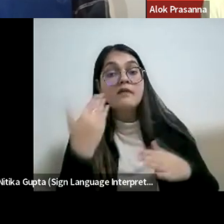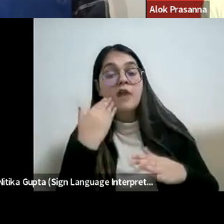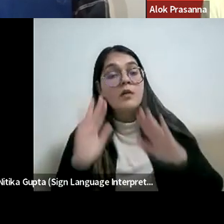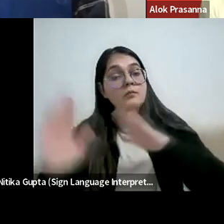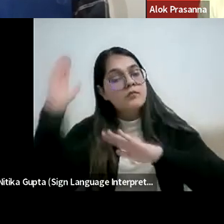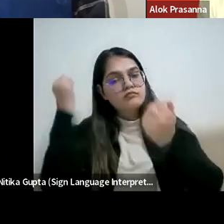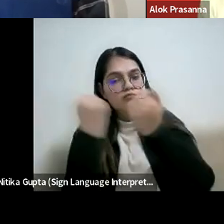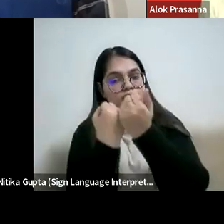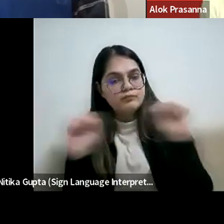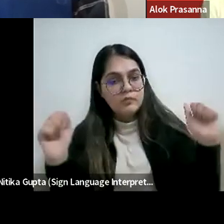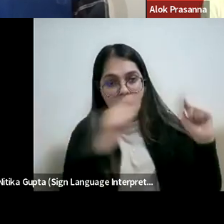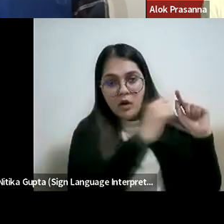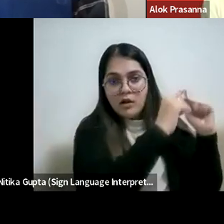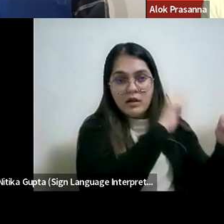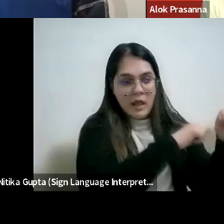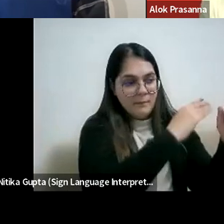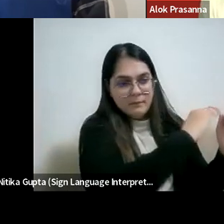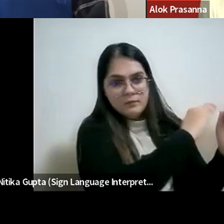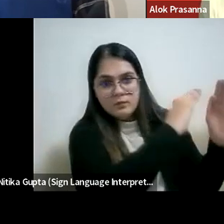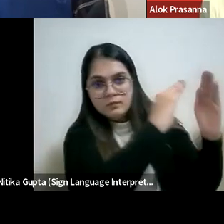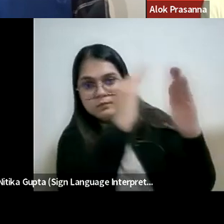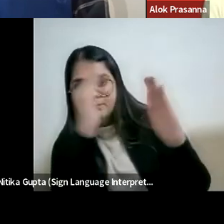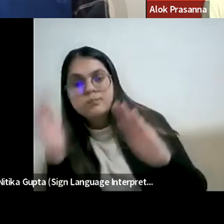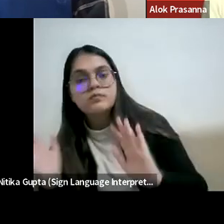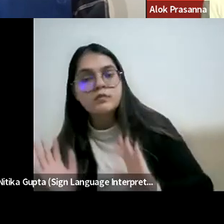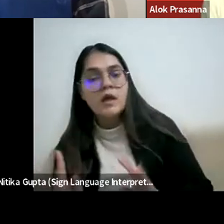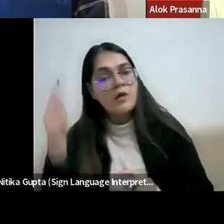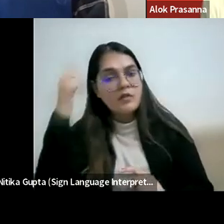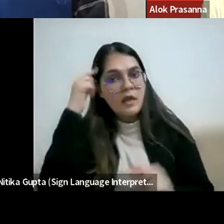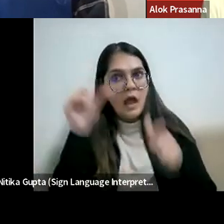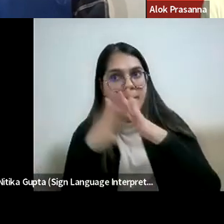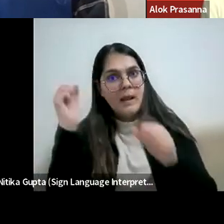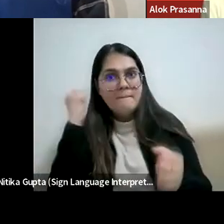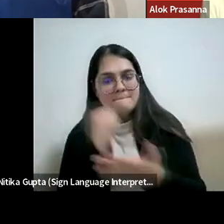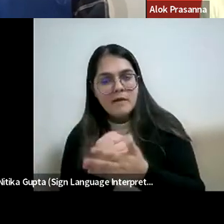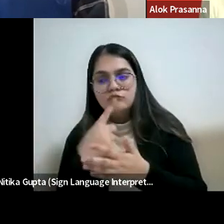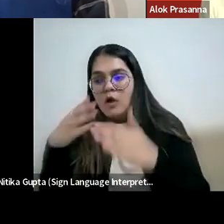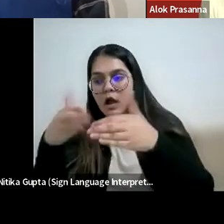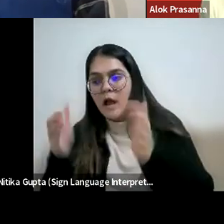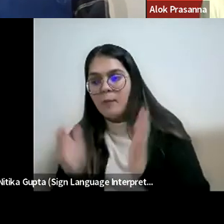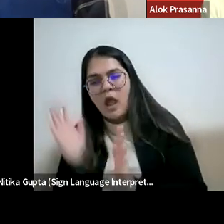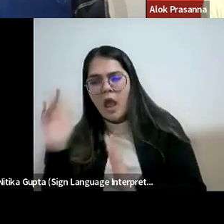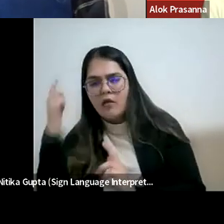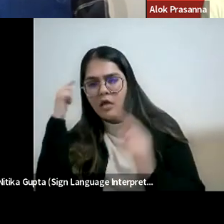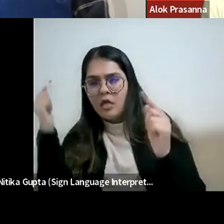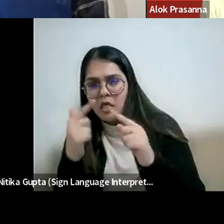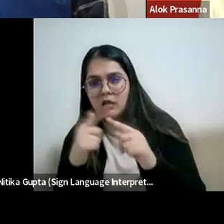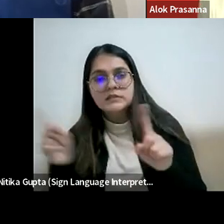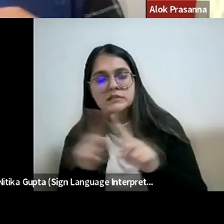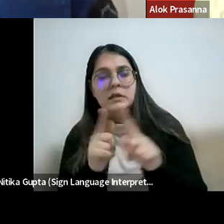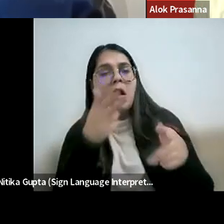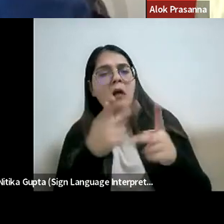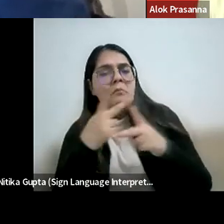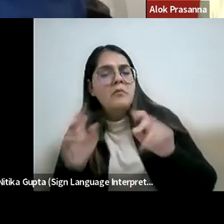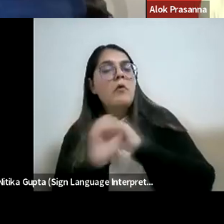1778. So there must have been a lot of tensions and a lot of violence being faced by the community. And this